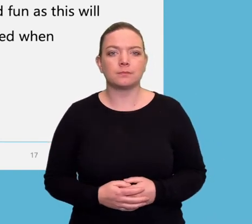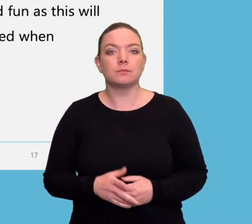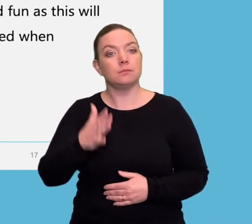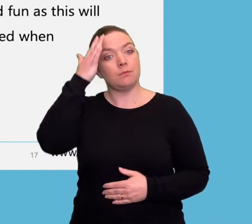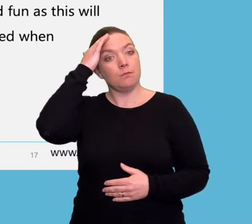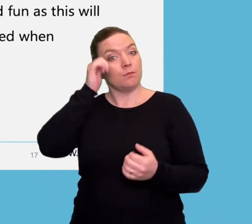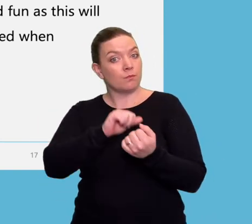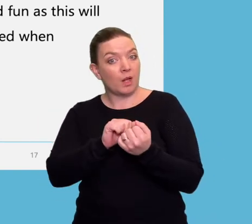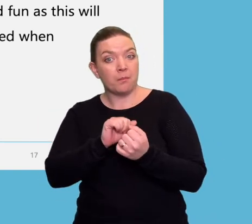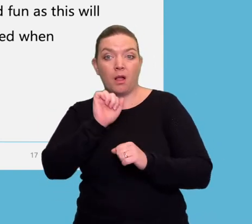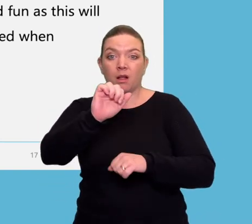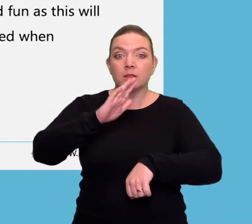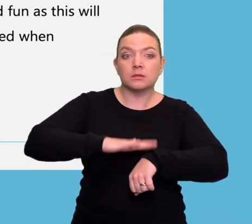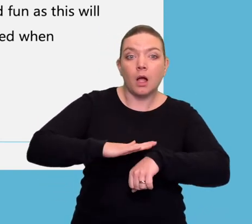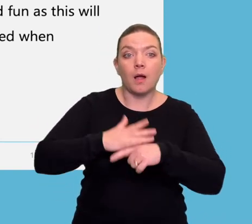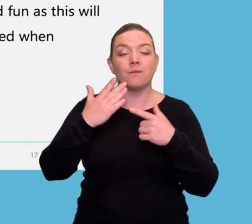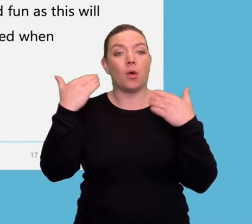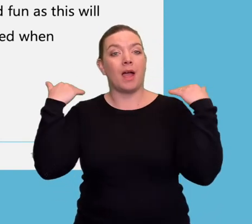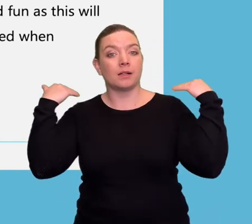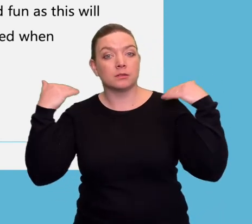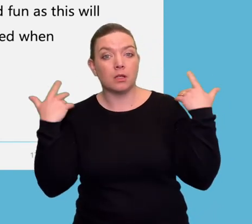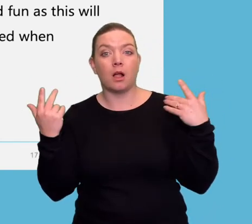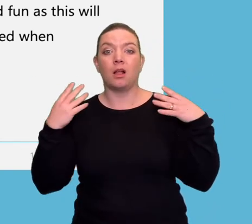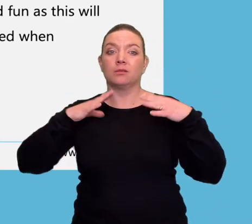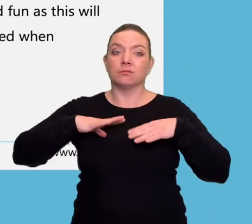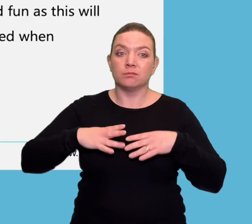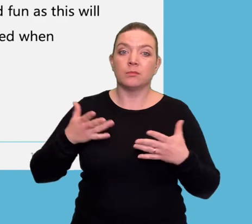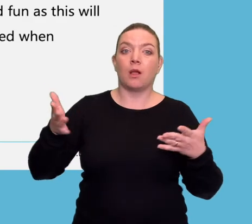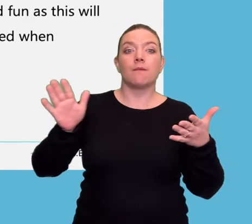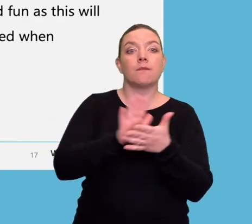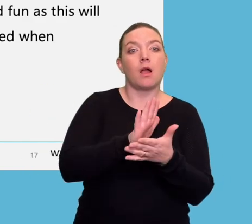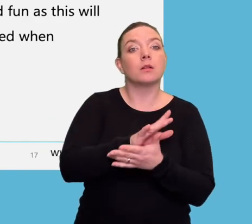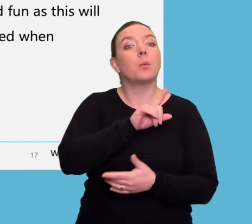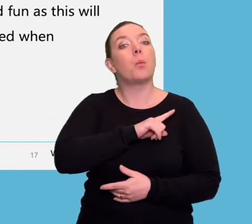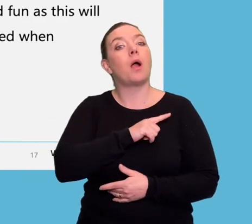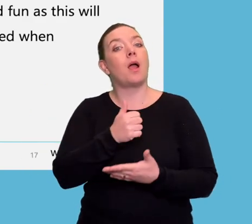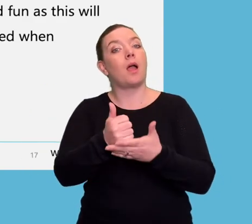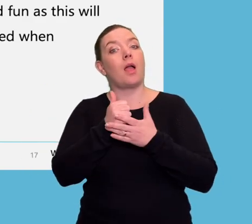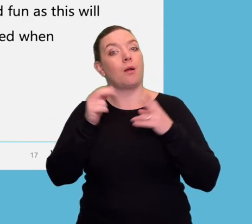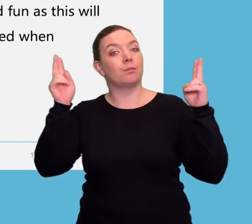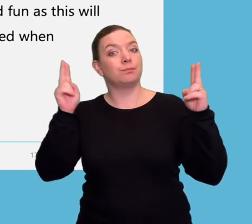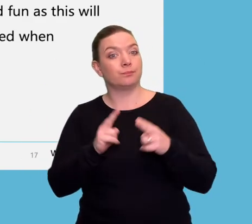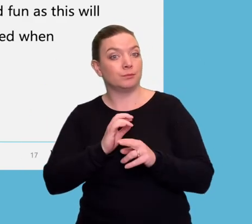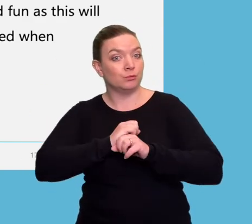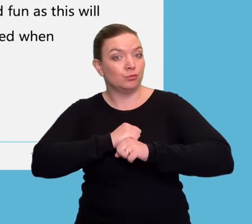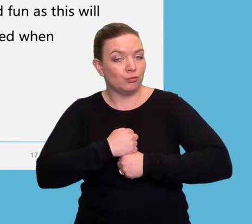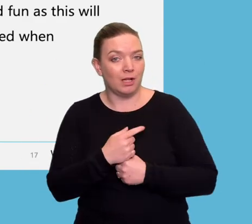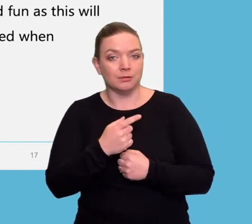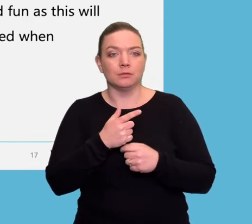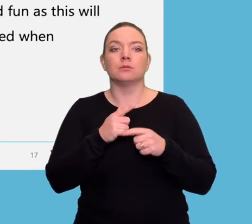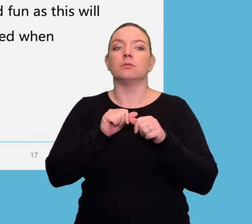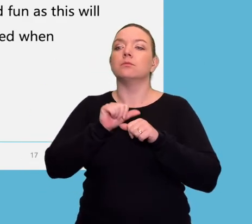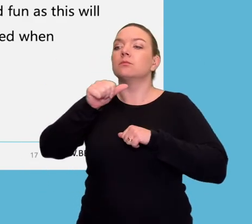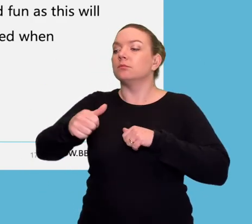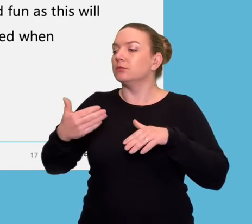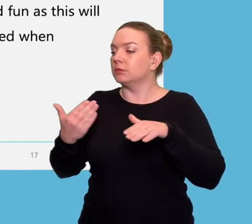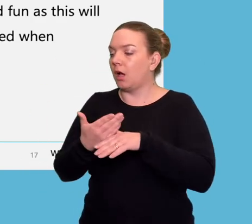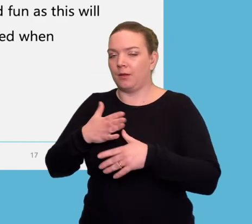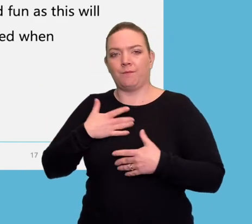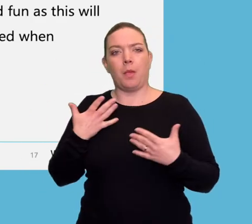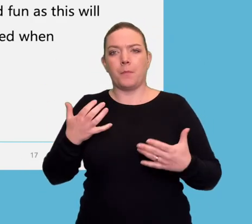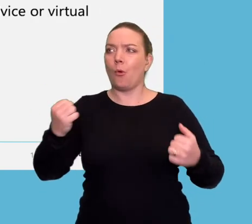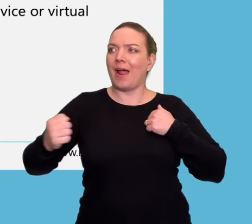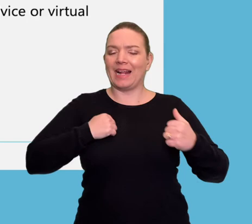Remember to take some time for exercise, relaxation, and fun, as this will help to reduce stress and allow you to feel more energized when approaching your